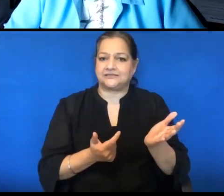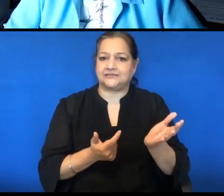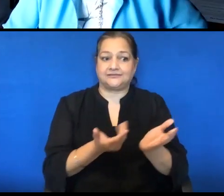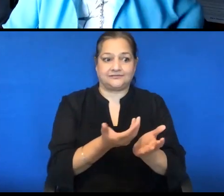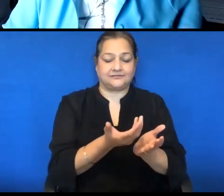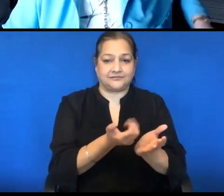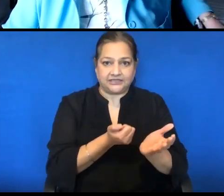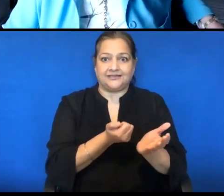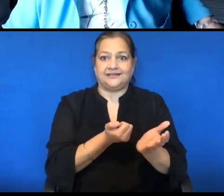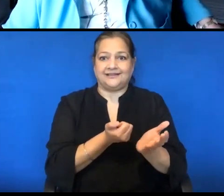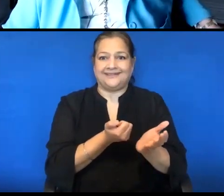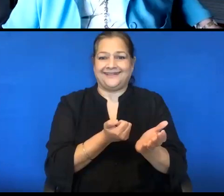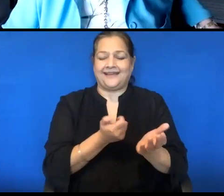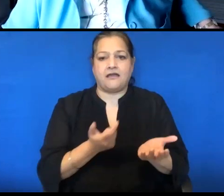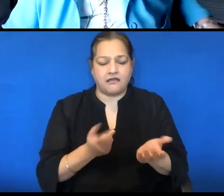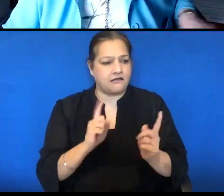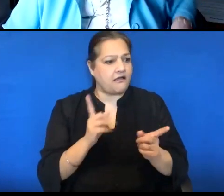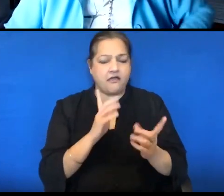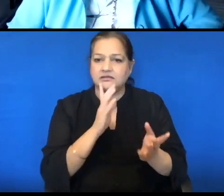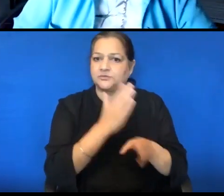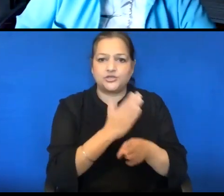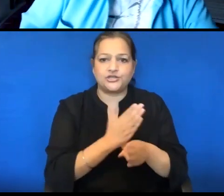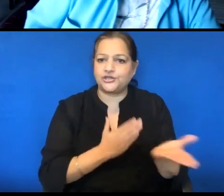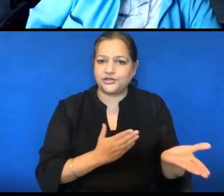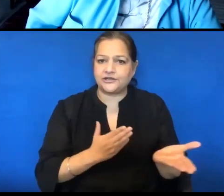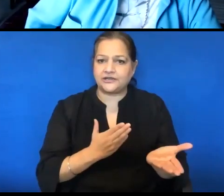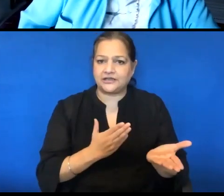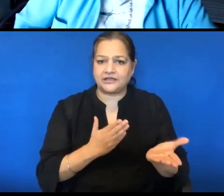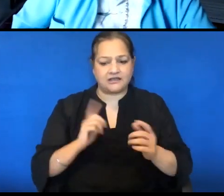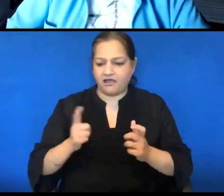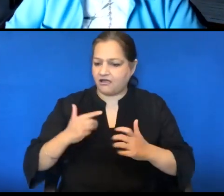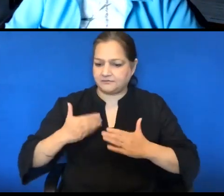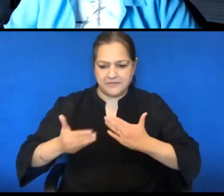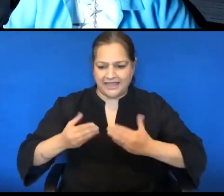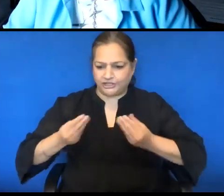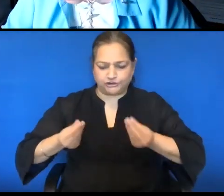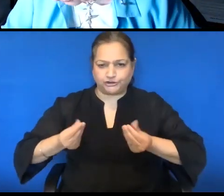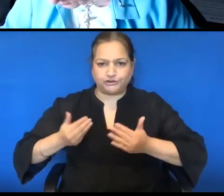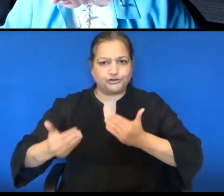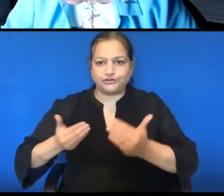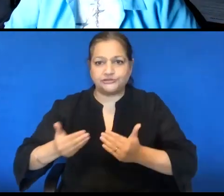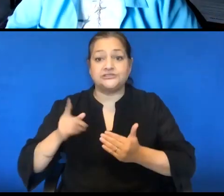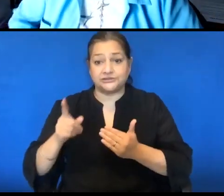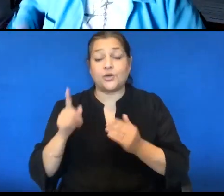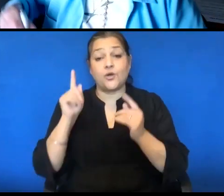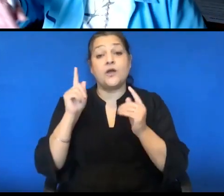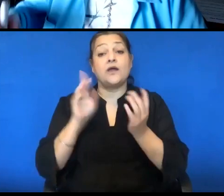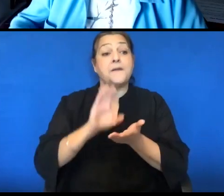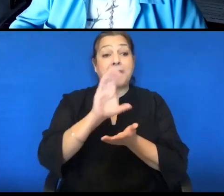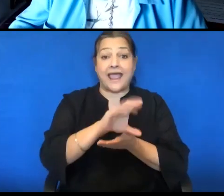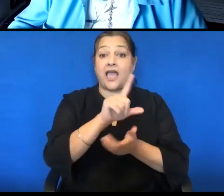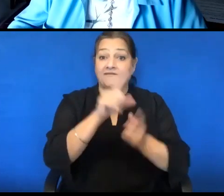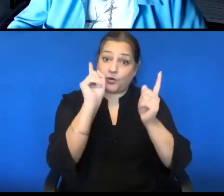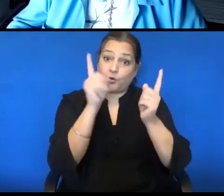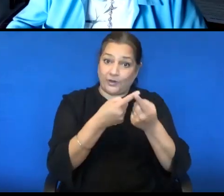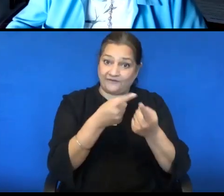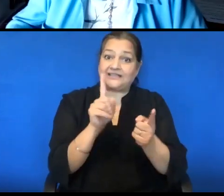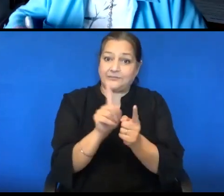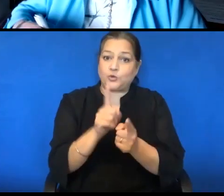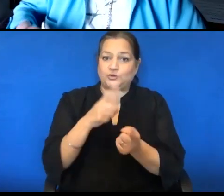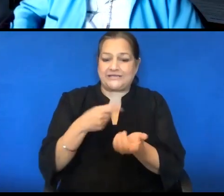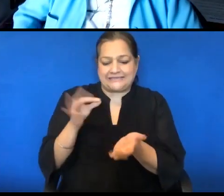make ends meet. And I think the bailout shouldn't just extend, frankly, to the universities themselves. I think there needs to be a specific